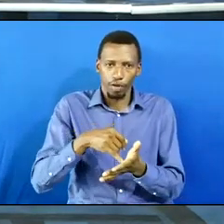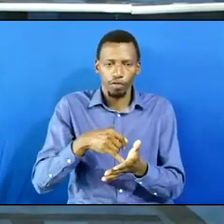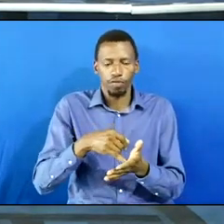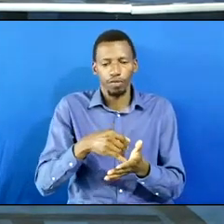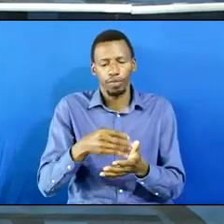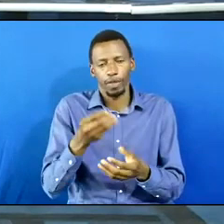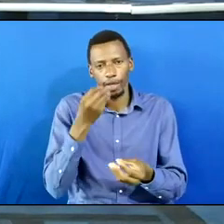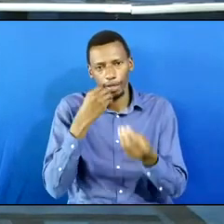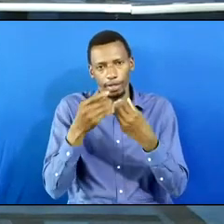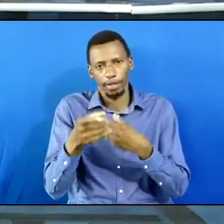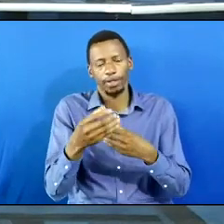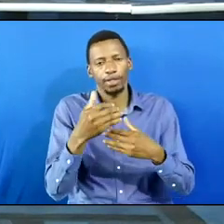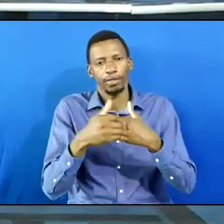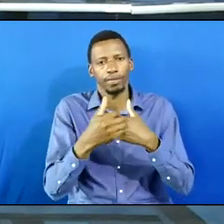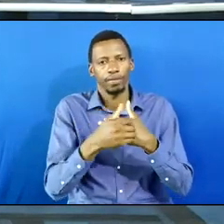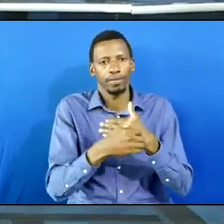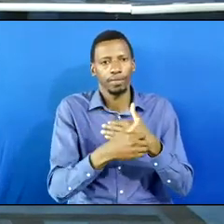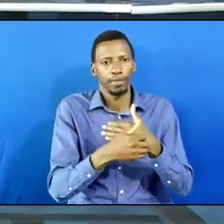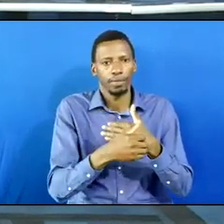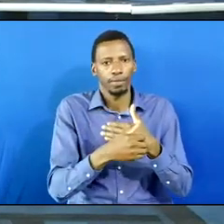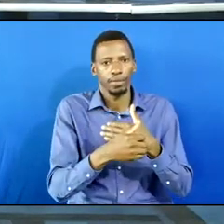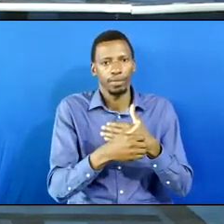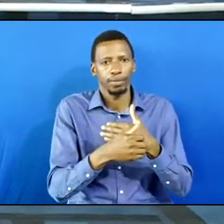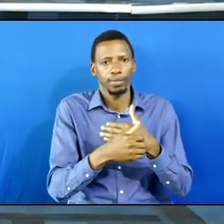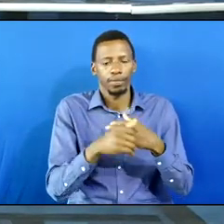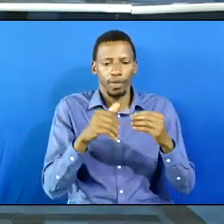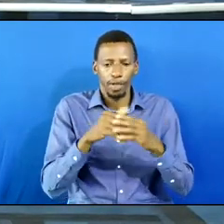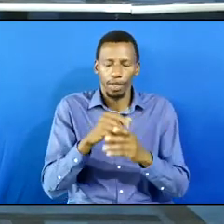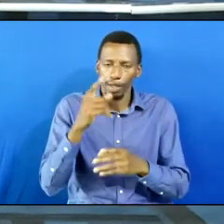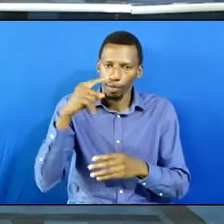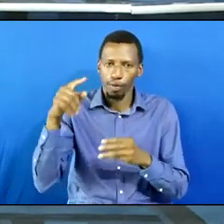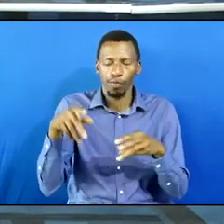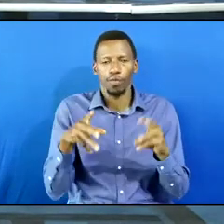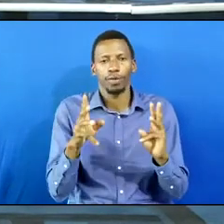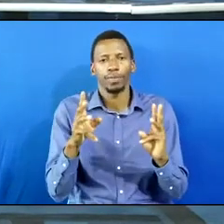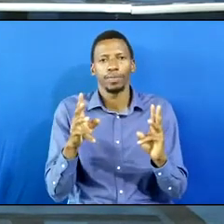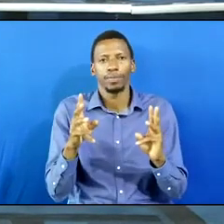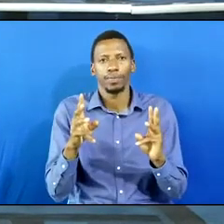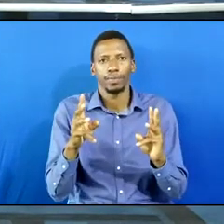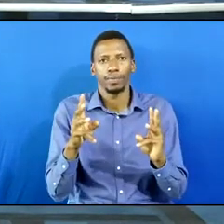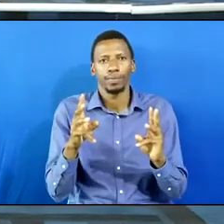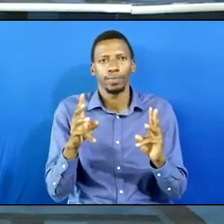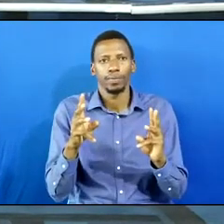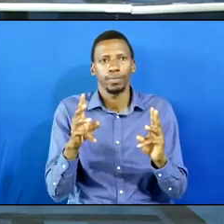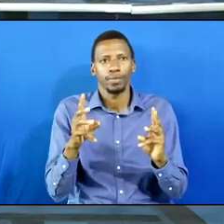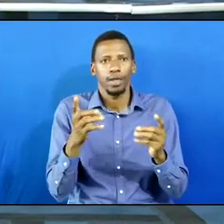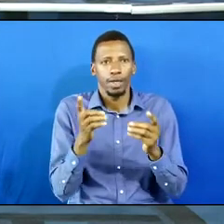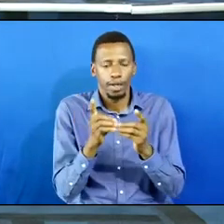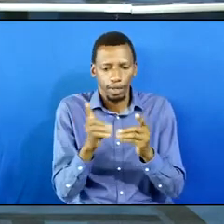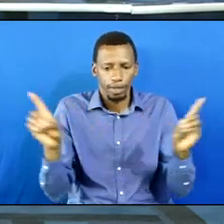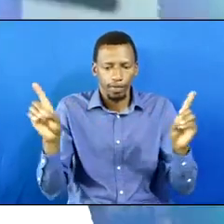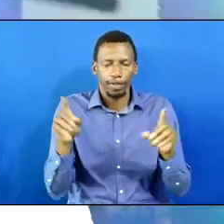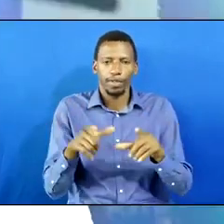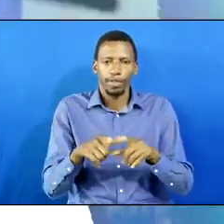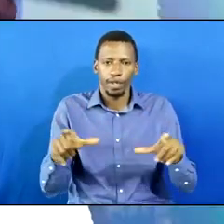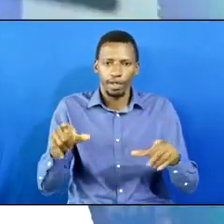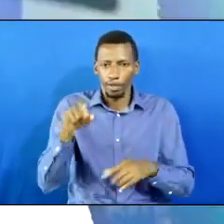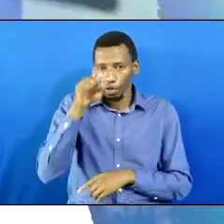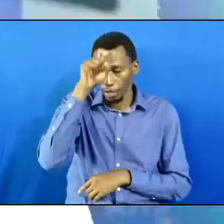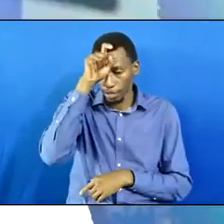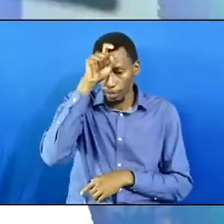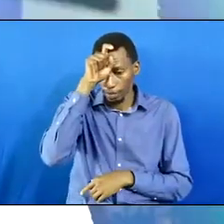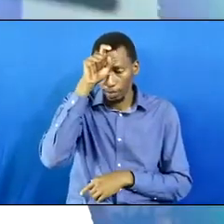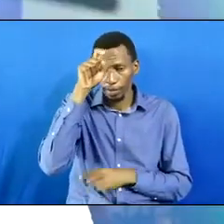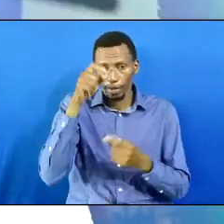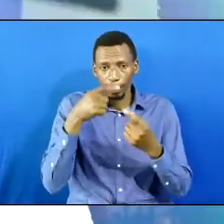We are participating it in the commemoration, not of the deliverance from the land of Egypt, but